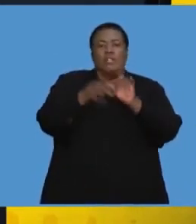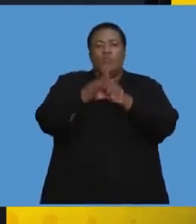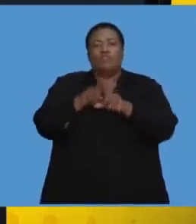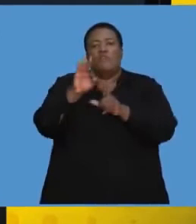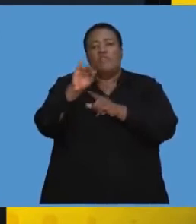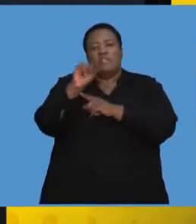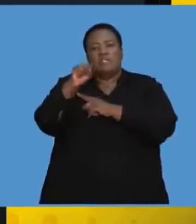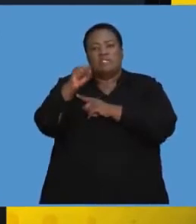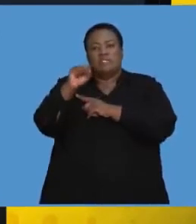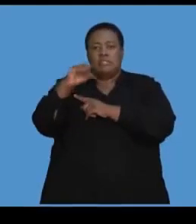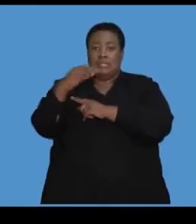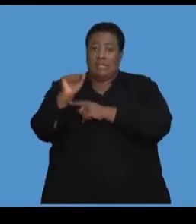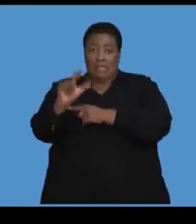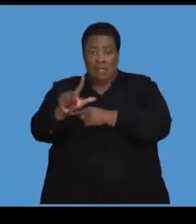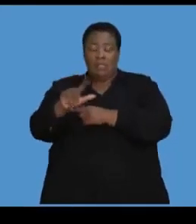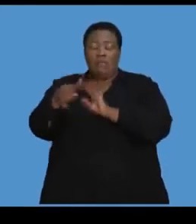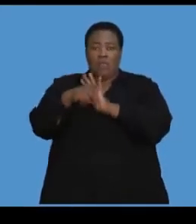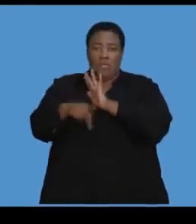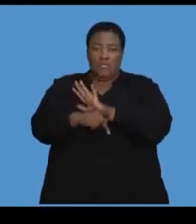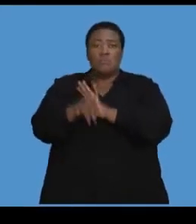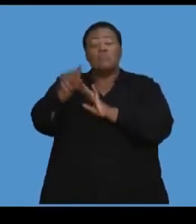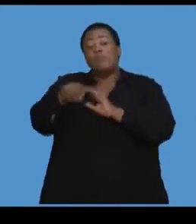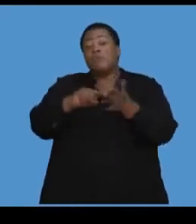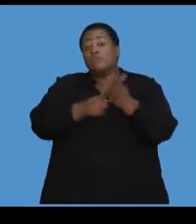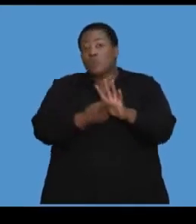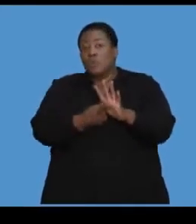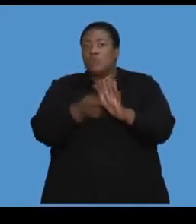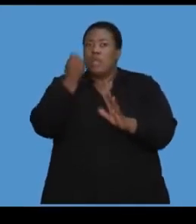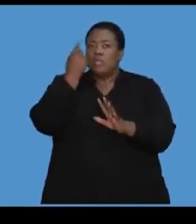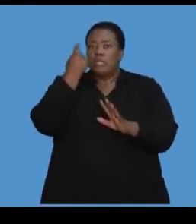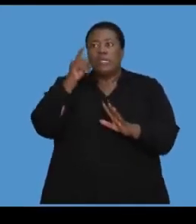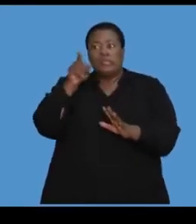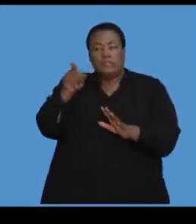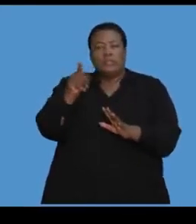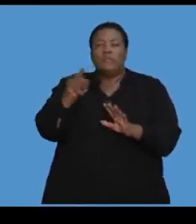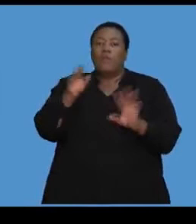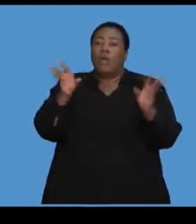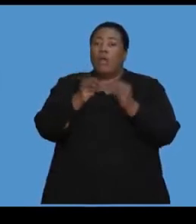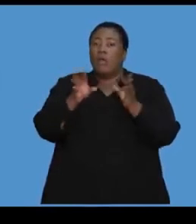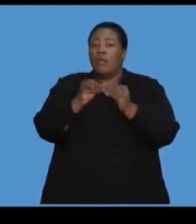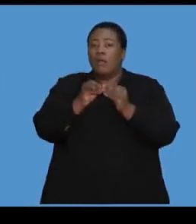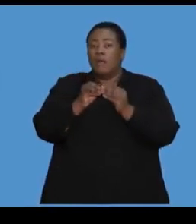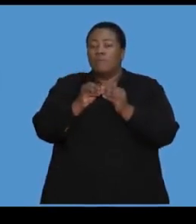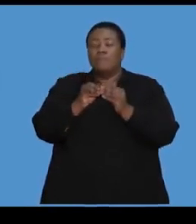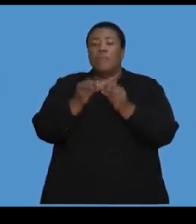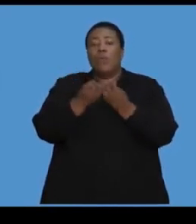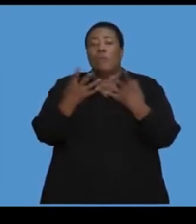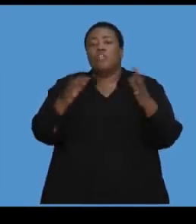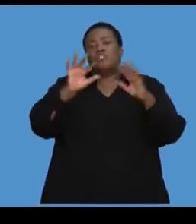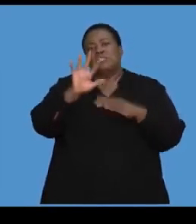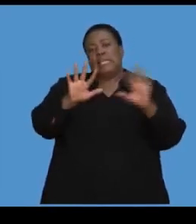to explain and demonstrate your understanding of Keynesian there for 10 marks. So that's our essay number